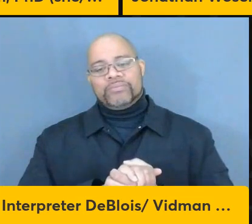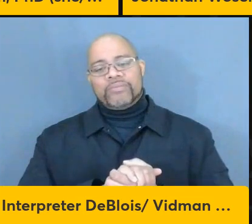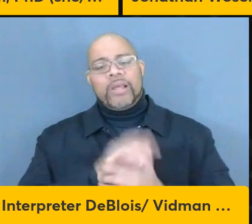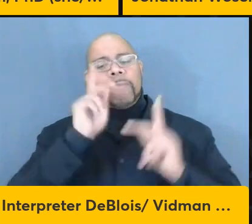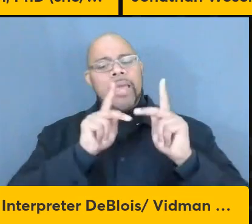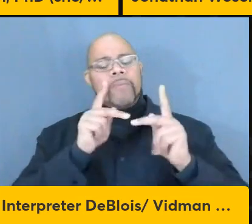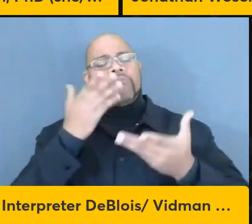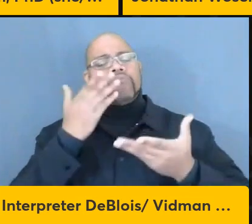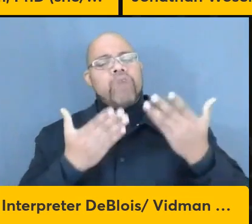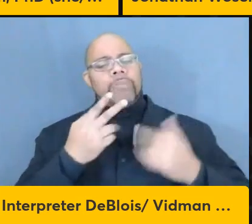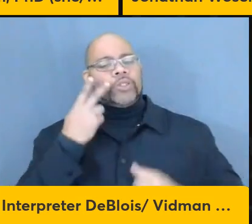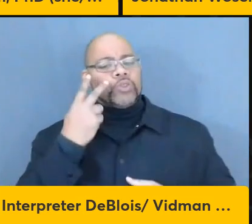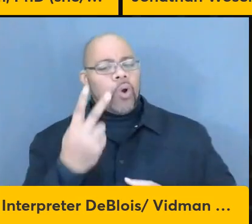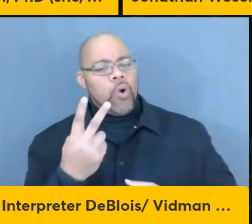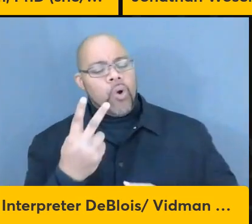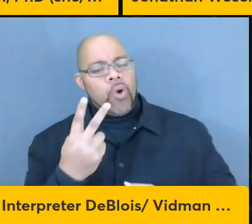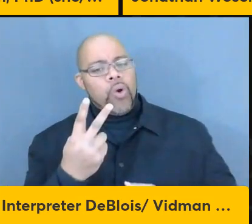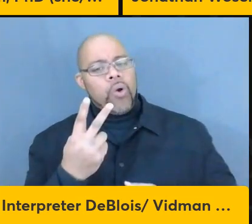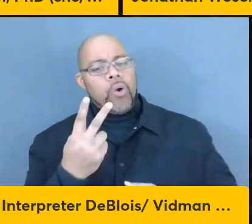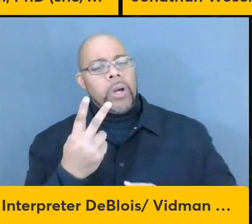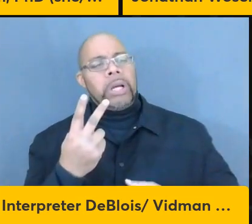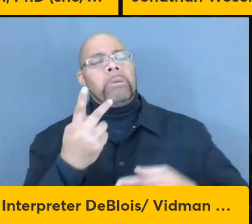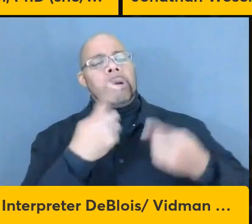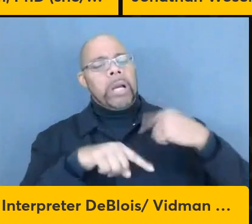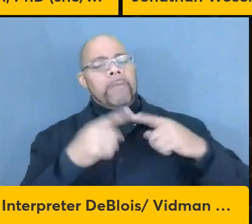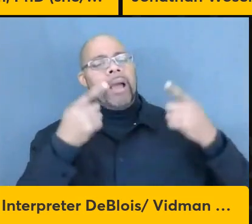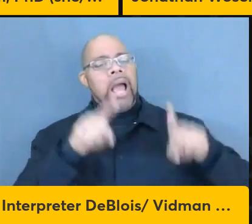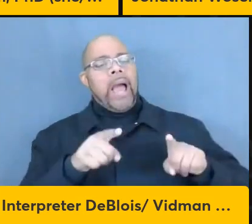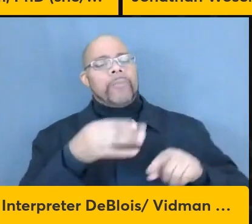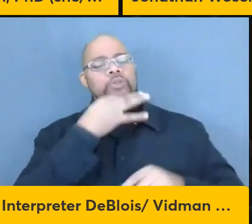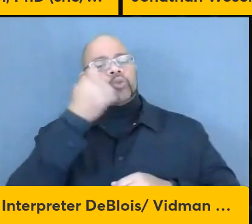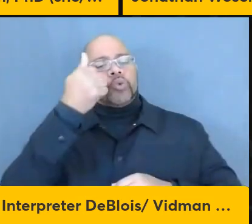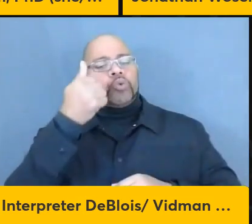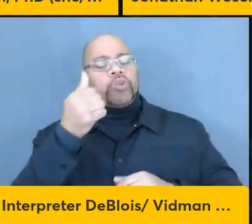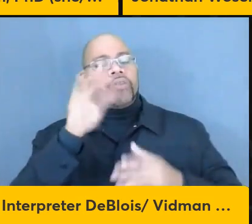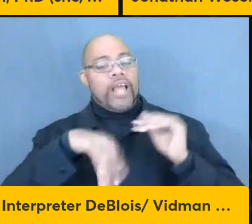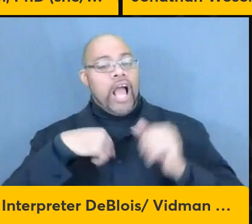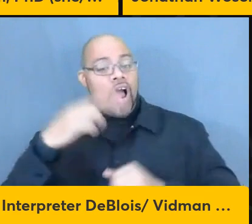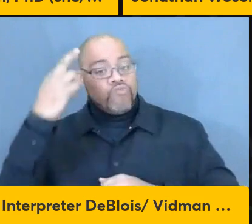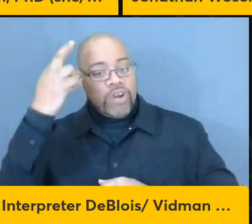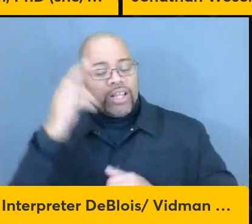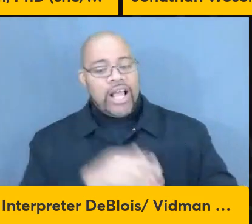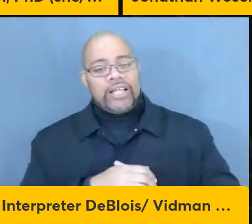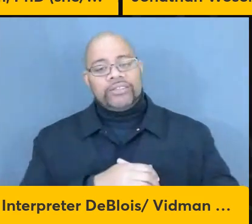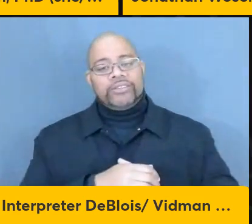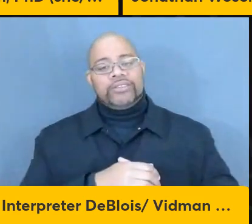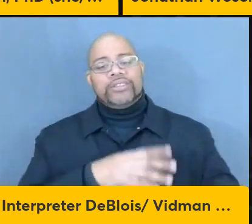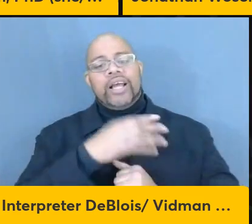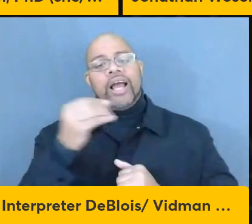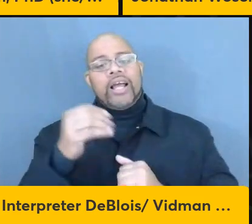people probably saw it coming sooner than I realized they did. And